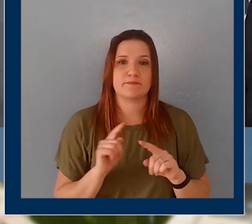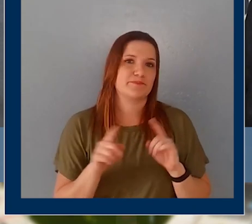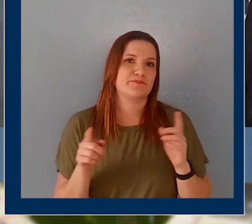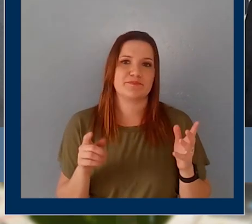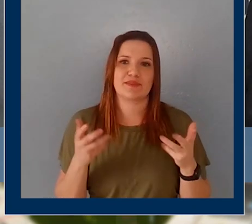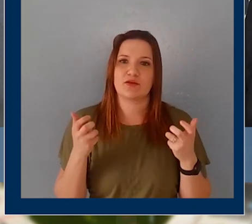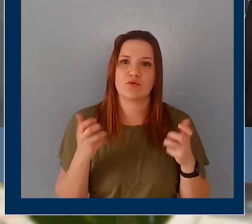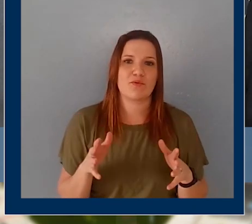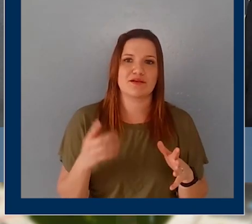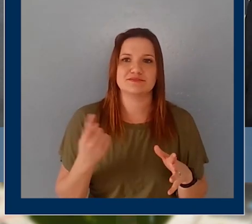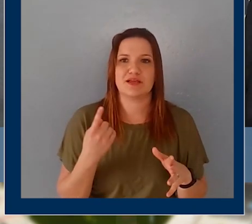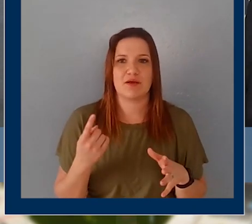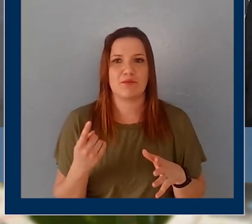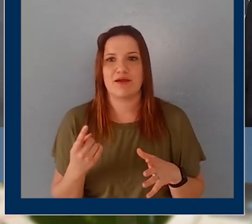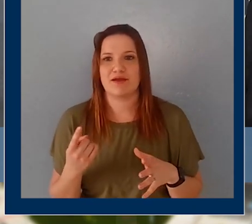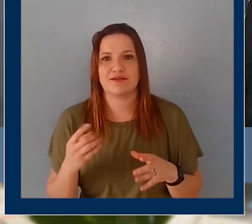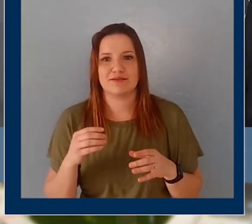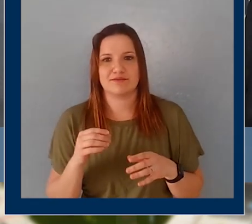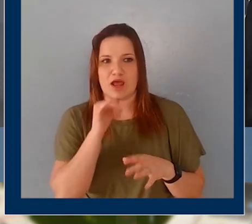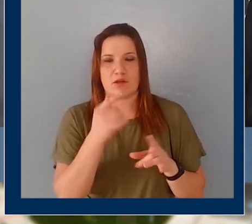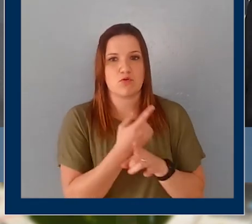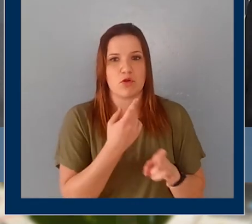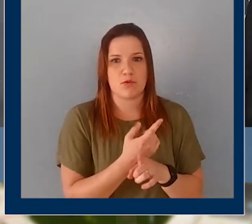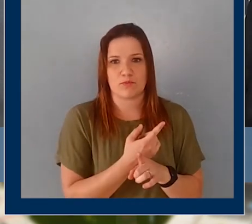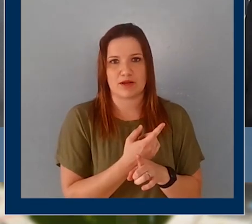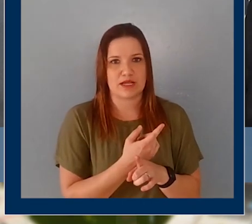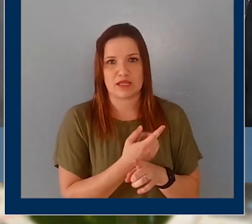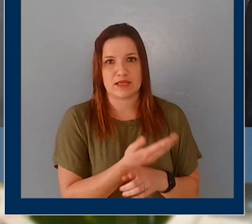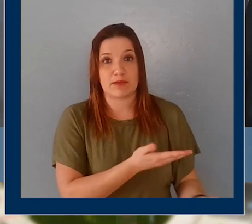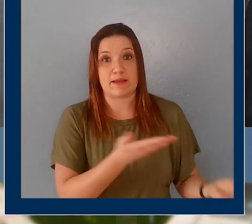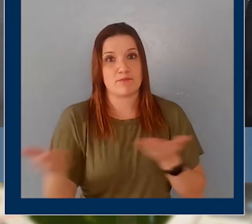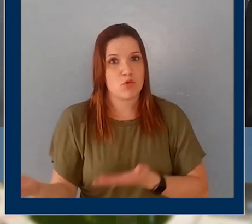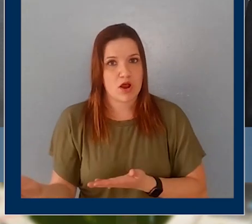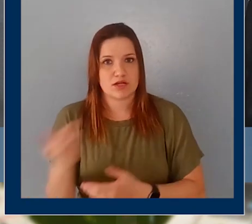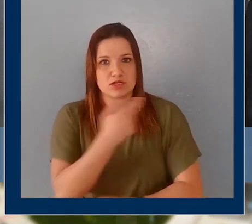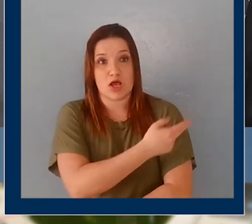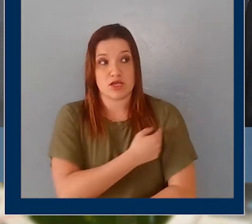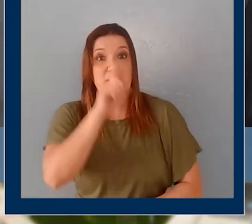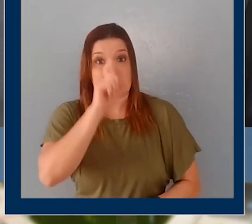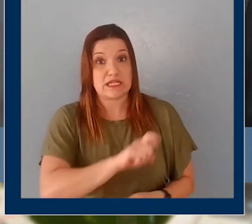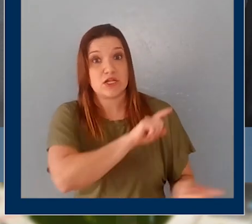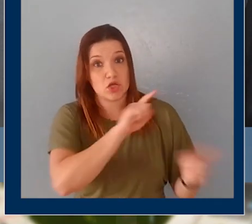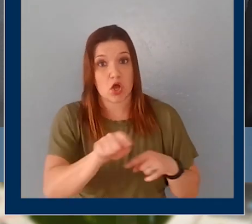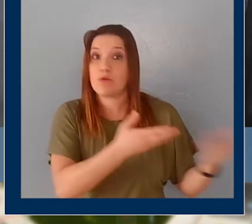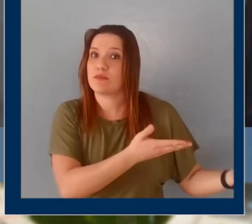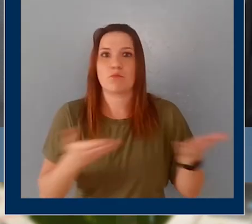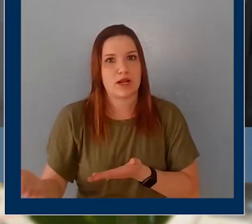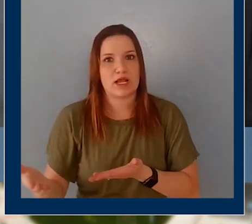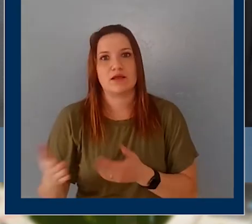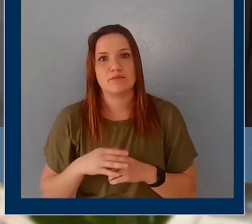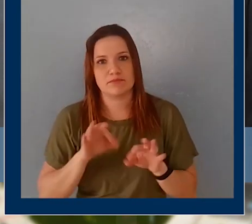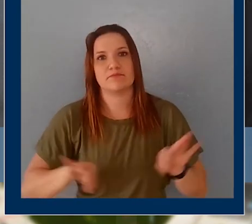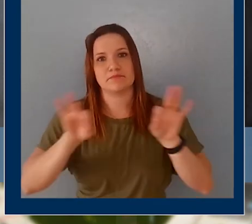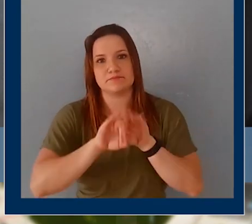state of emergency or what it's called, for us to move into crisis care. Who makes that call? Yeah, so first